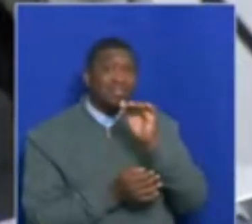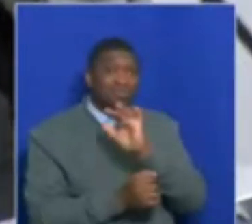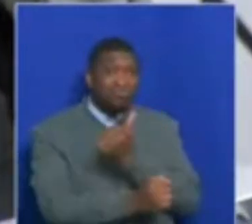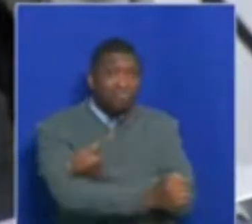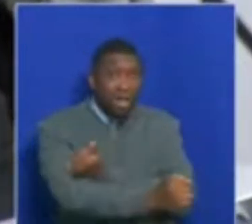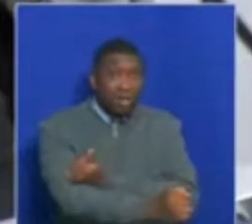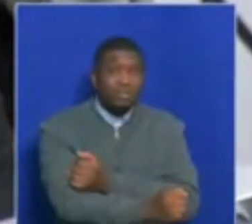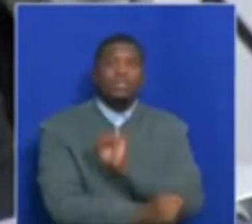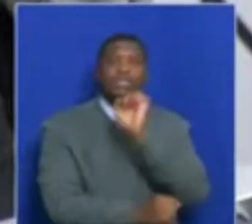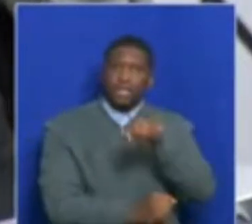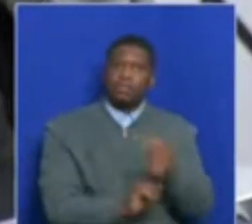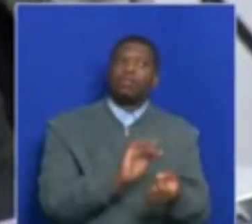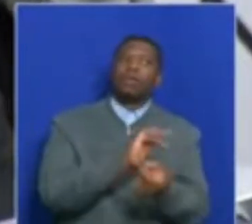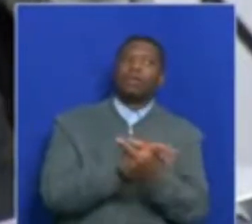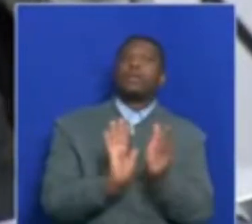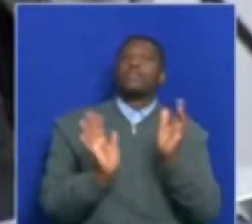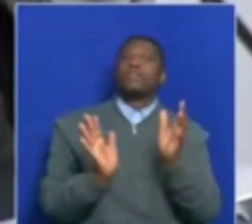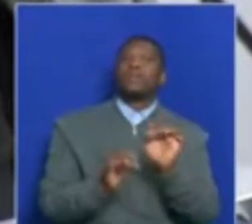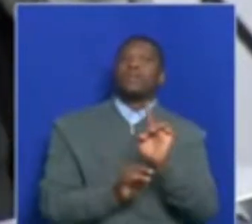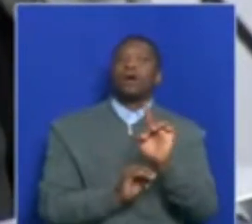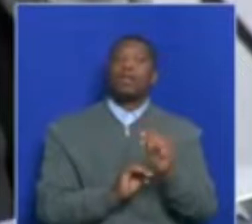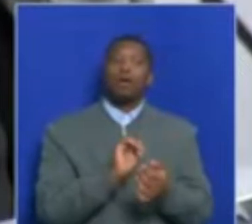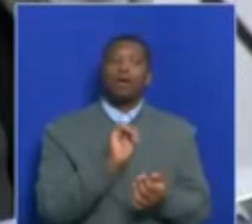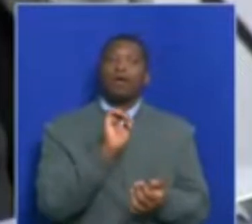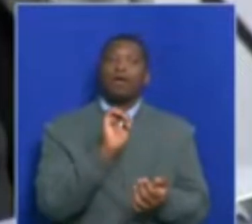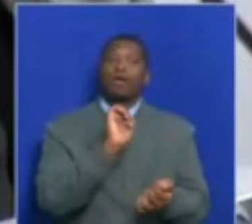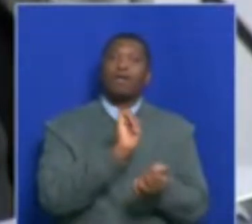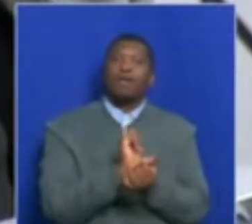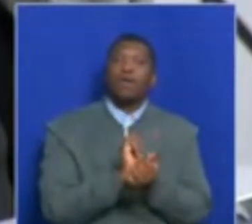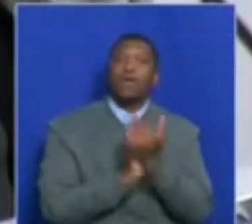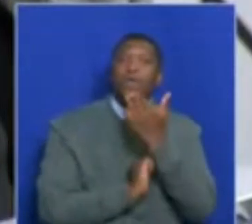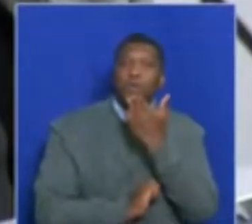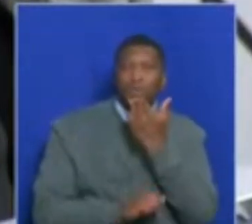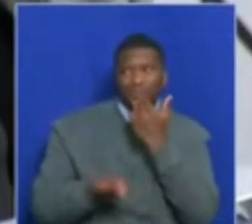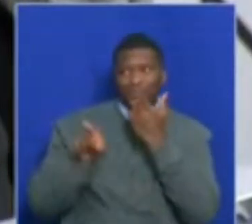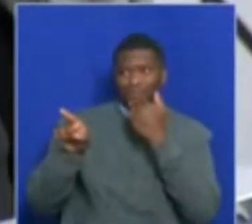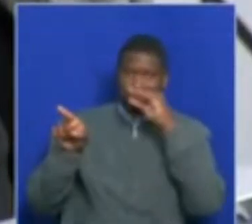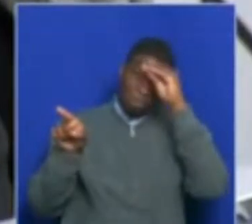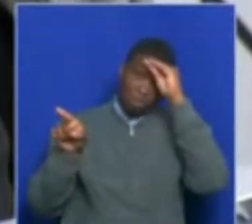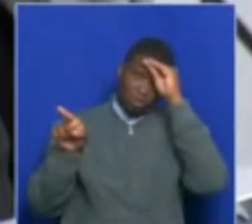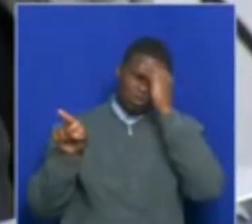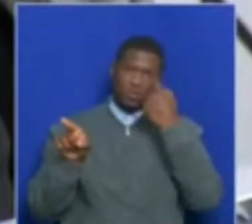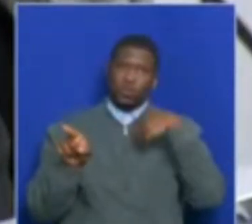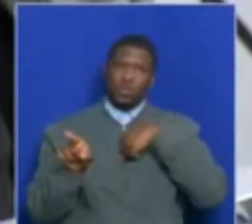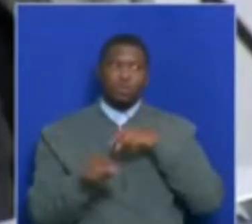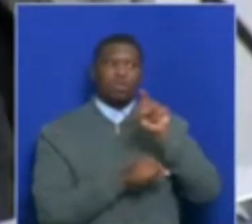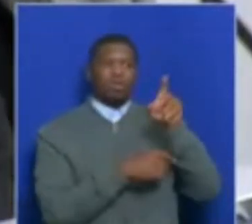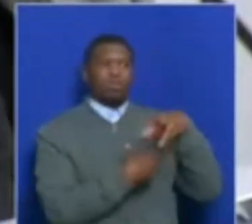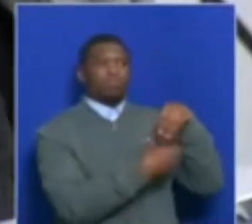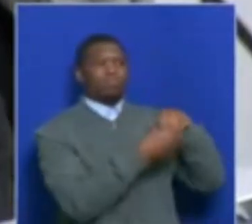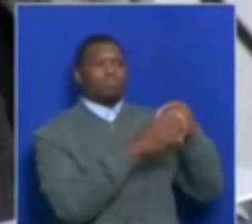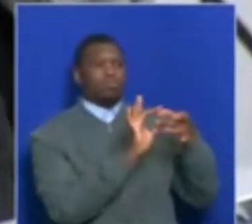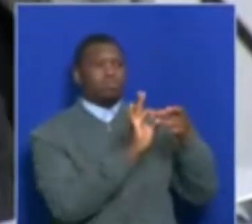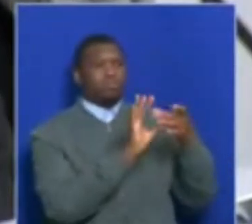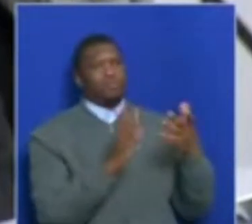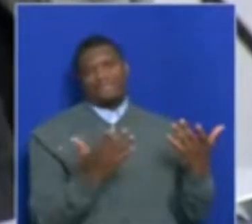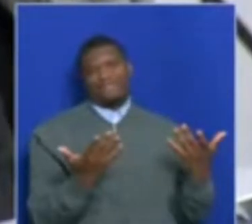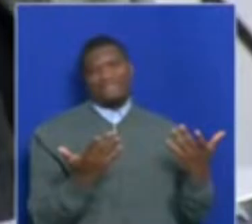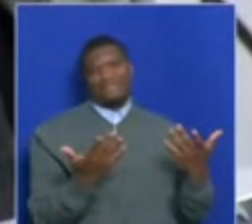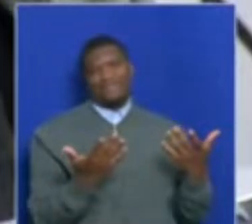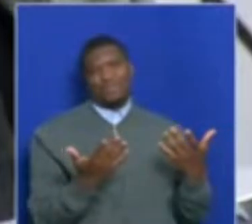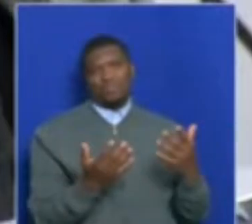are made by the police because we don't deal with tow truck drivers. Those arrests are made by police. We've